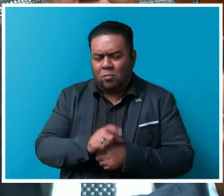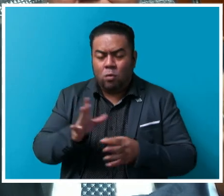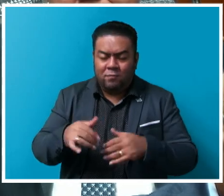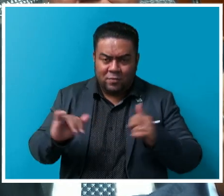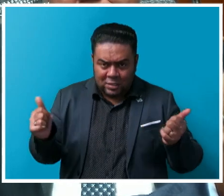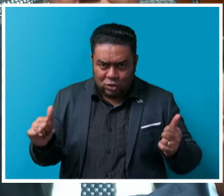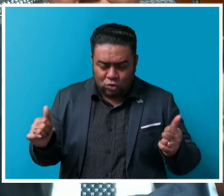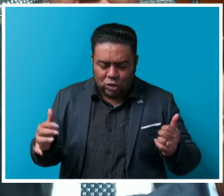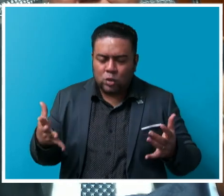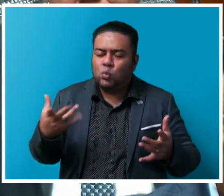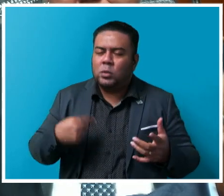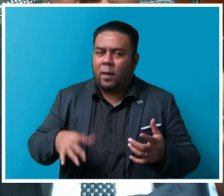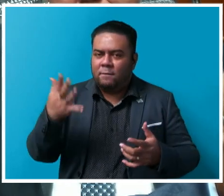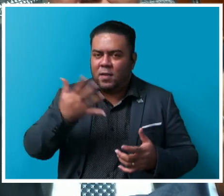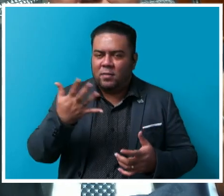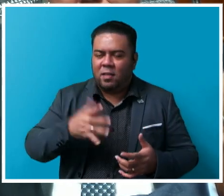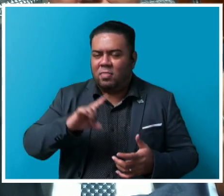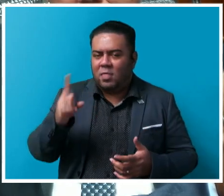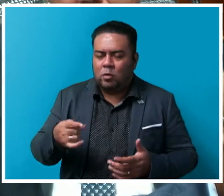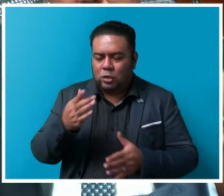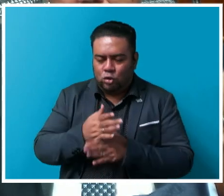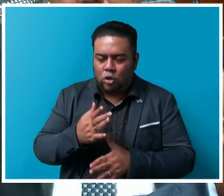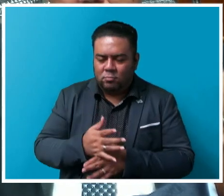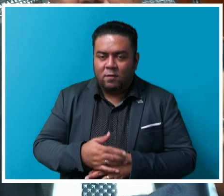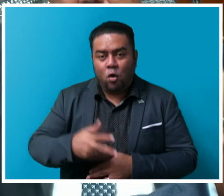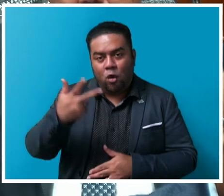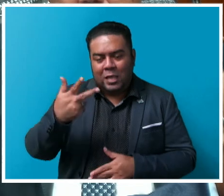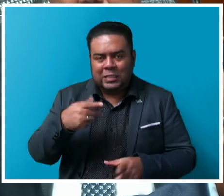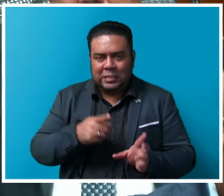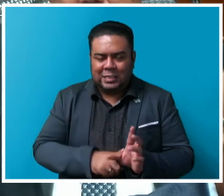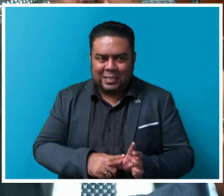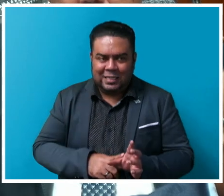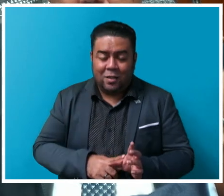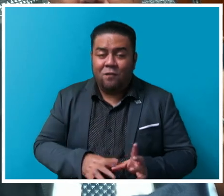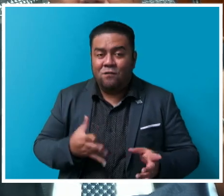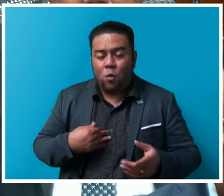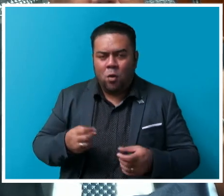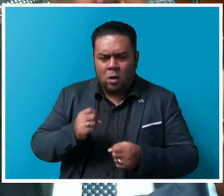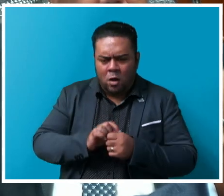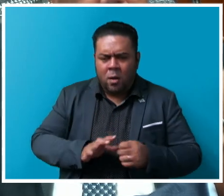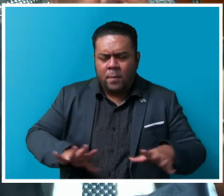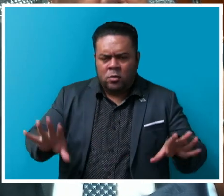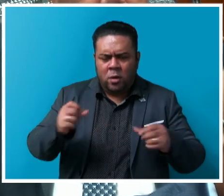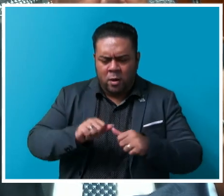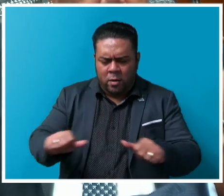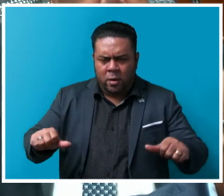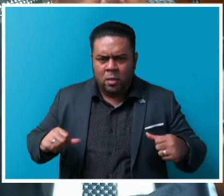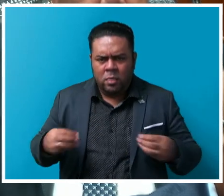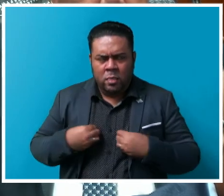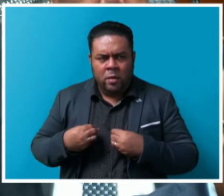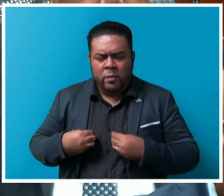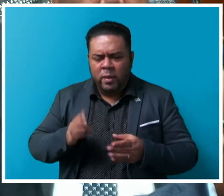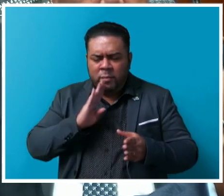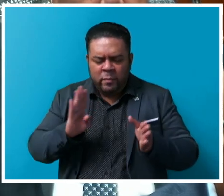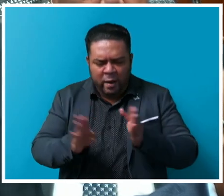a potential 15,000 jobs over 8 years. For commercial agriculture, we have been encouraging private